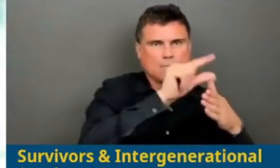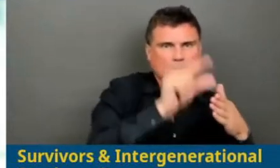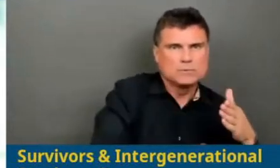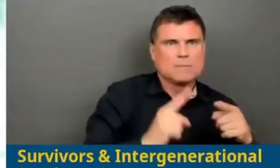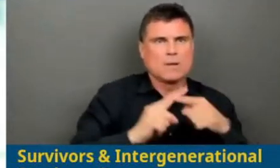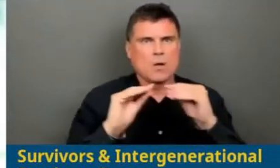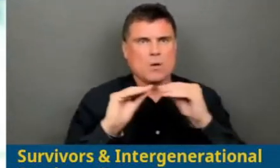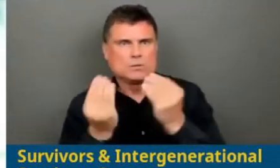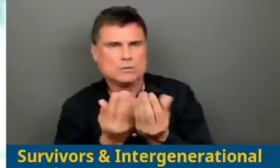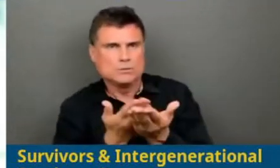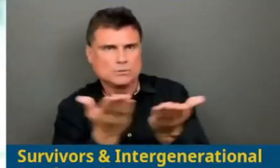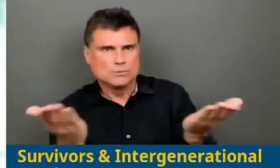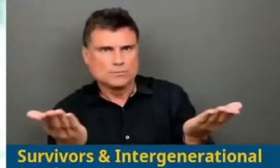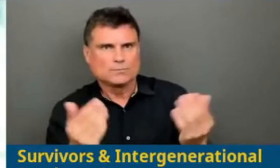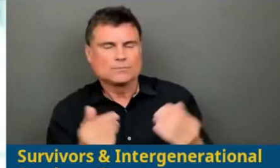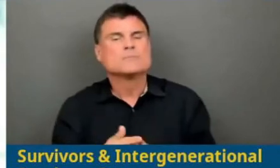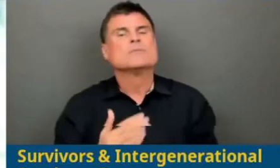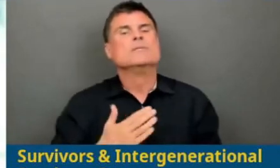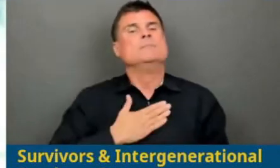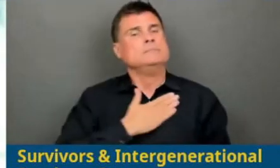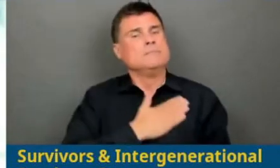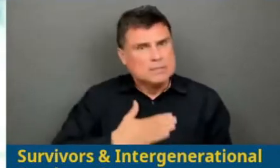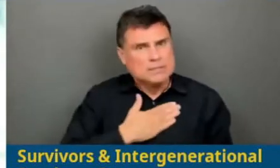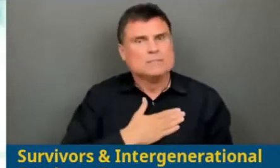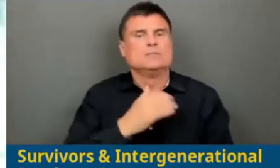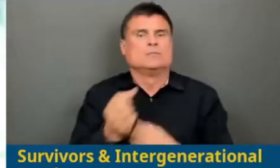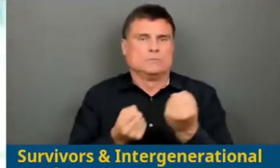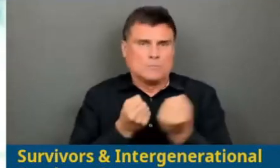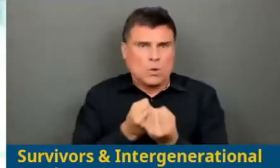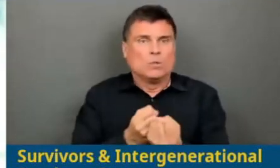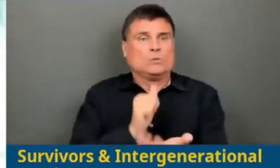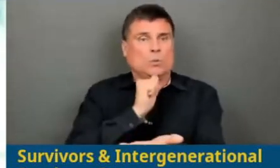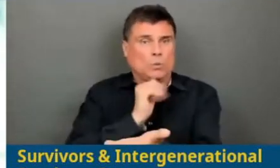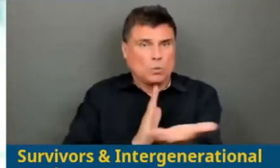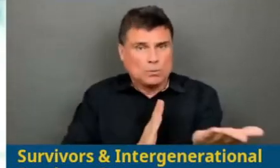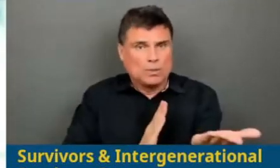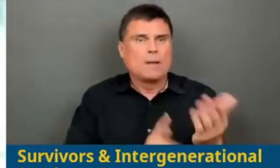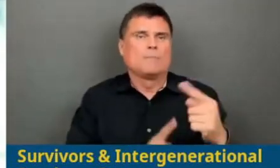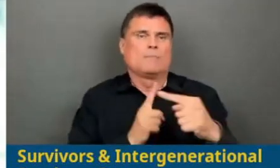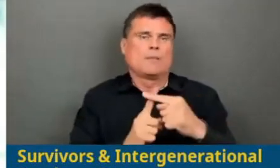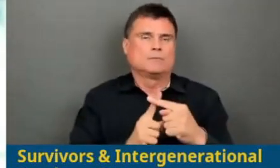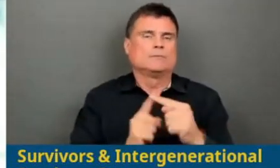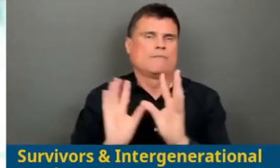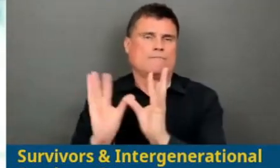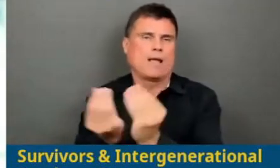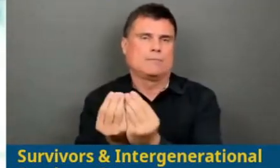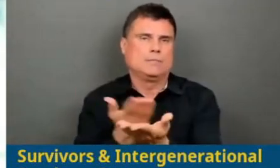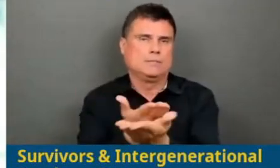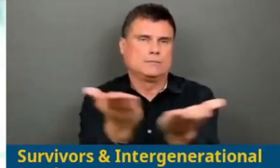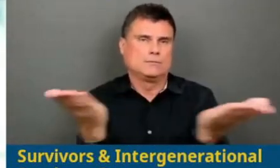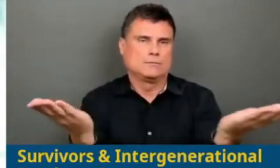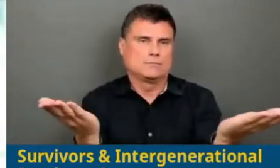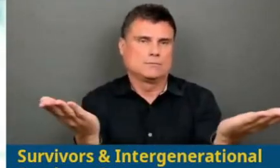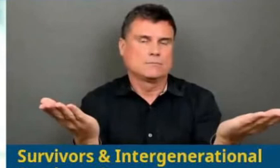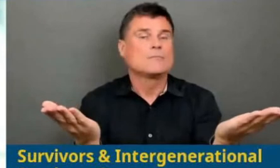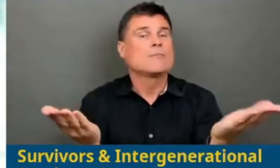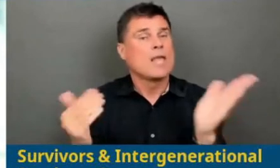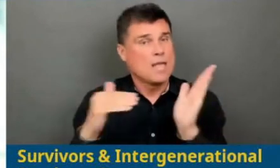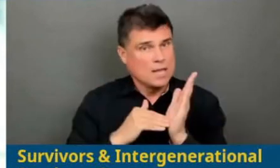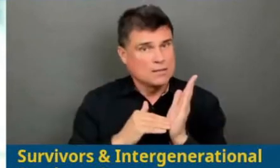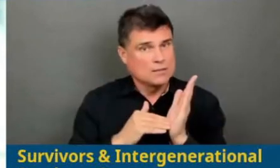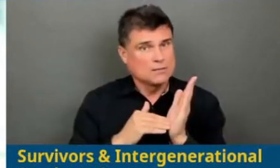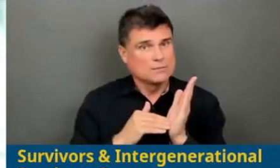encourage you to do more to help our women and our families. And again, I just want to say